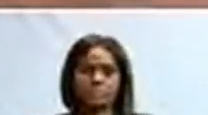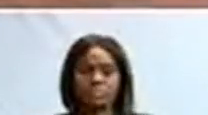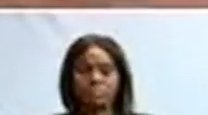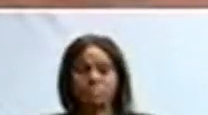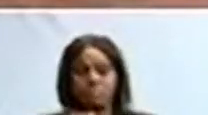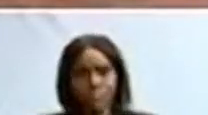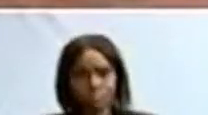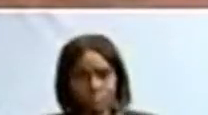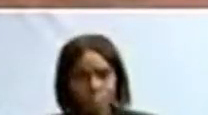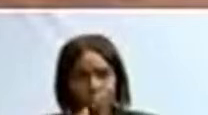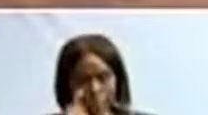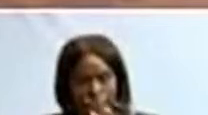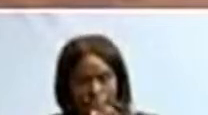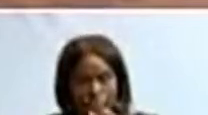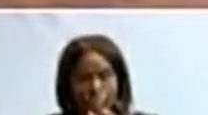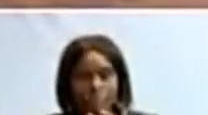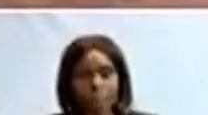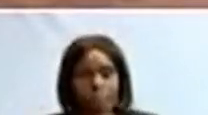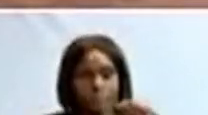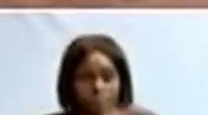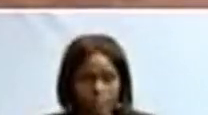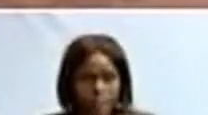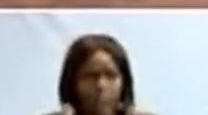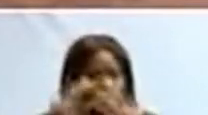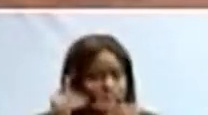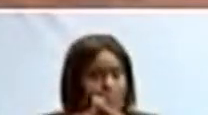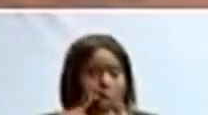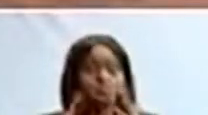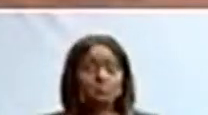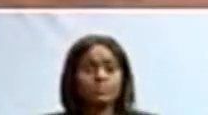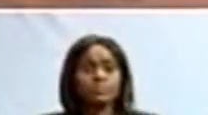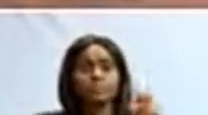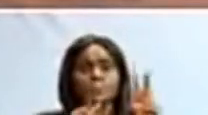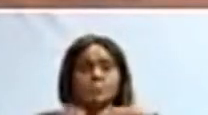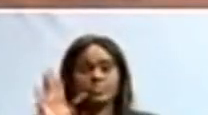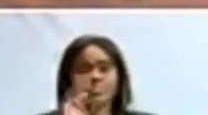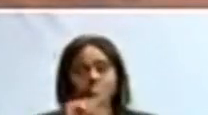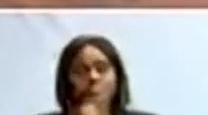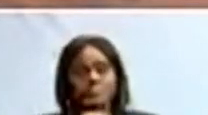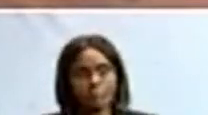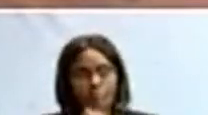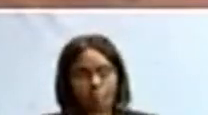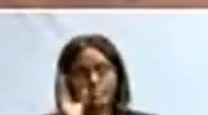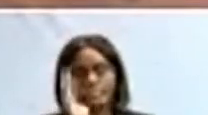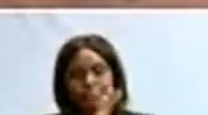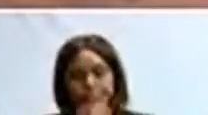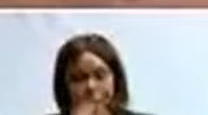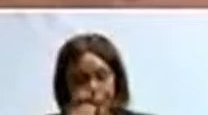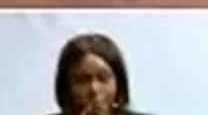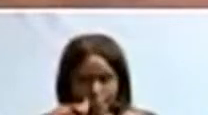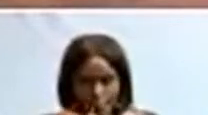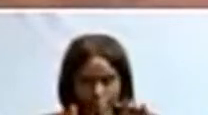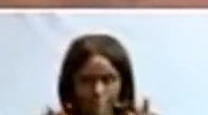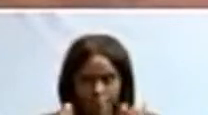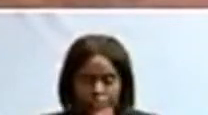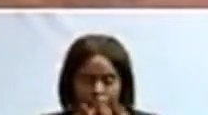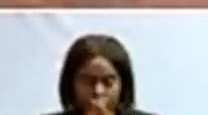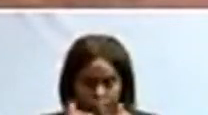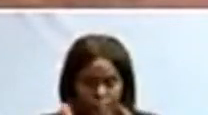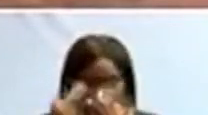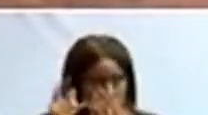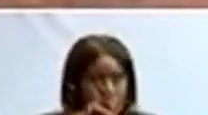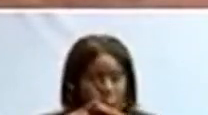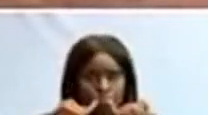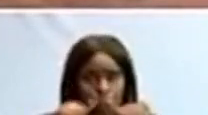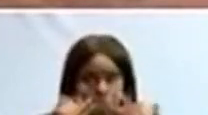Cause of query. Management wishes to acknowledge the observations made by the auditors and wish to state